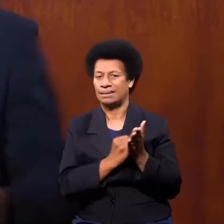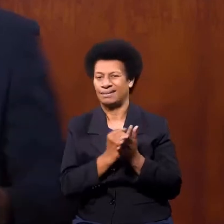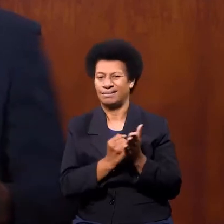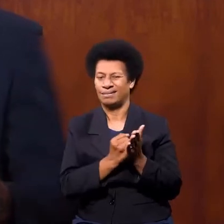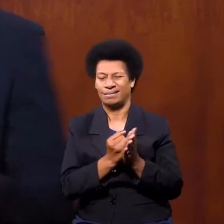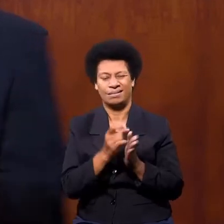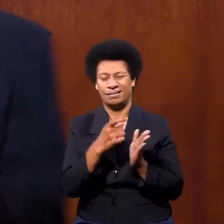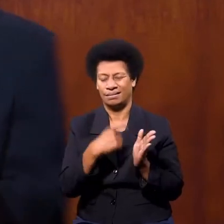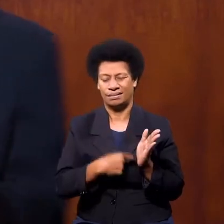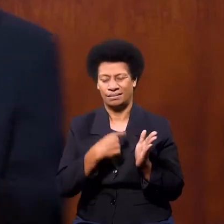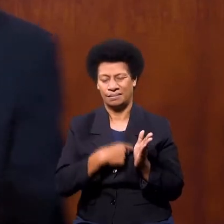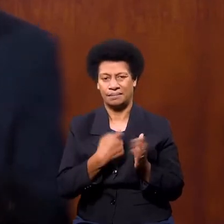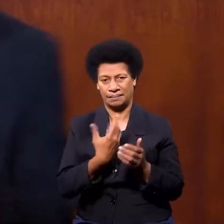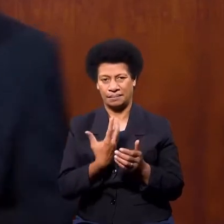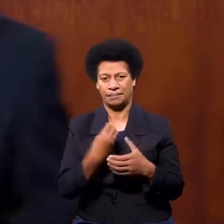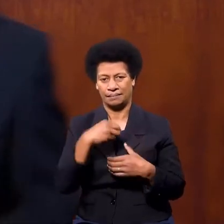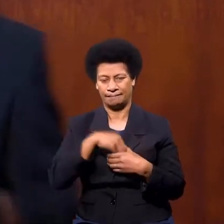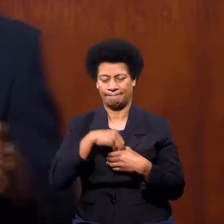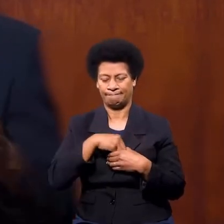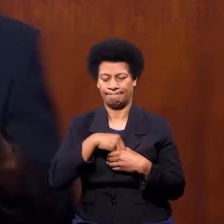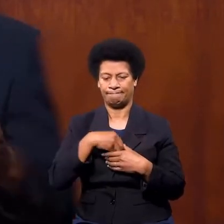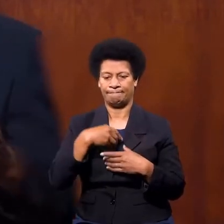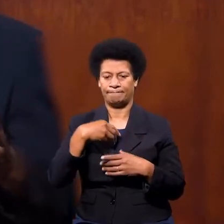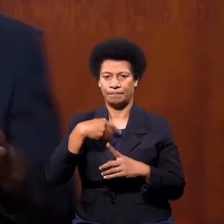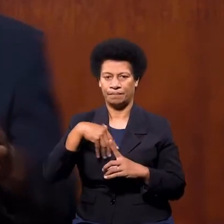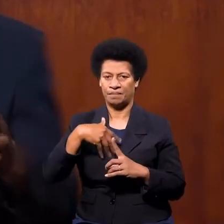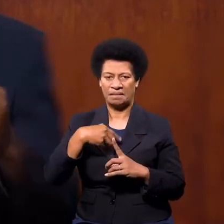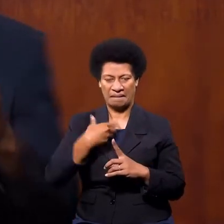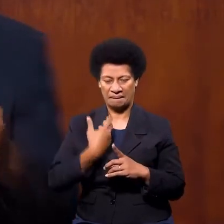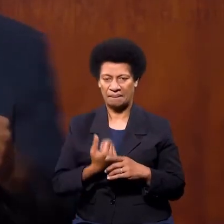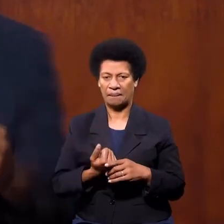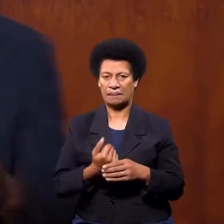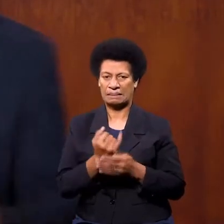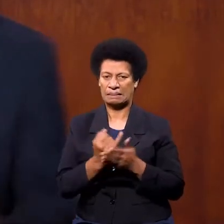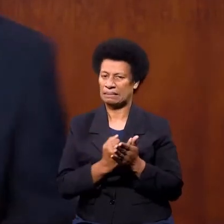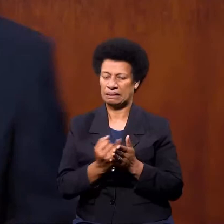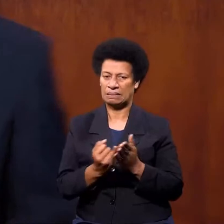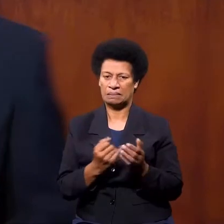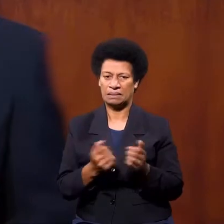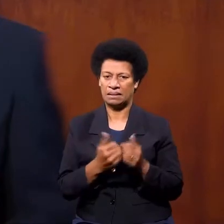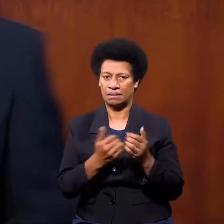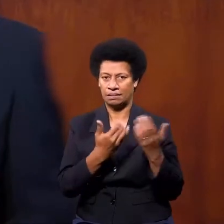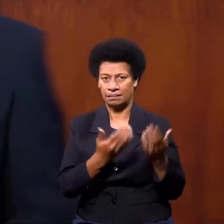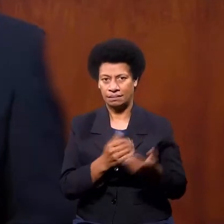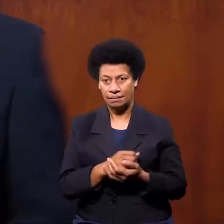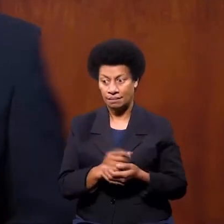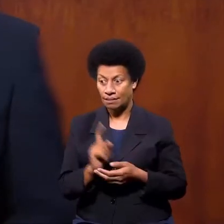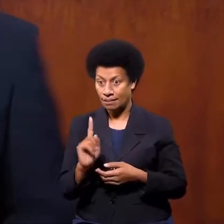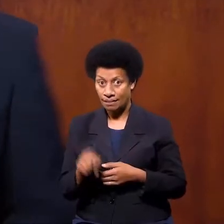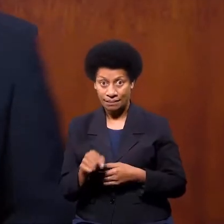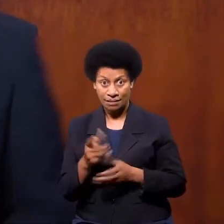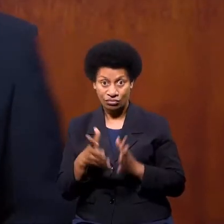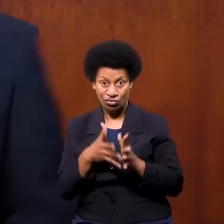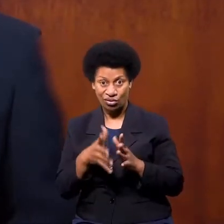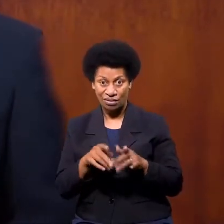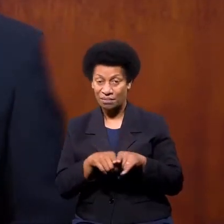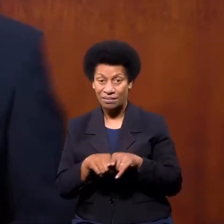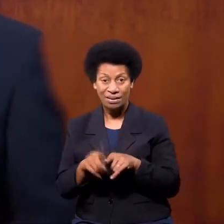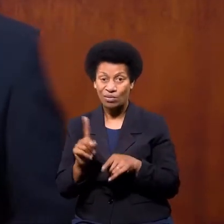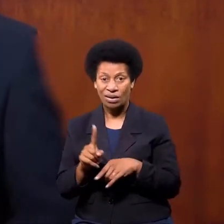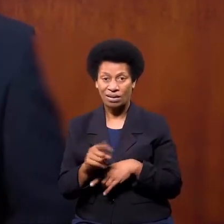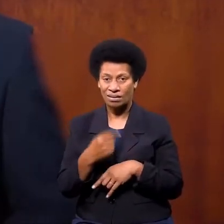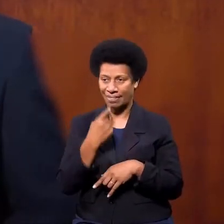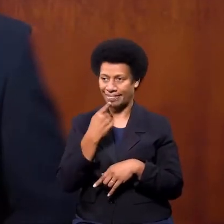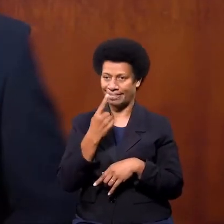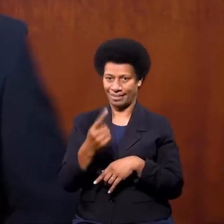I am a sinner. Okay? Mm. And then you will find that in the end of the parable, Jesus said, I tell you the truth, that